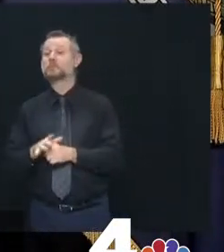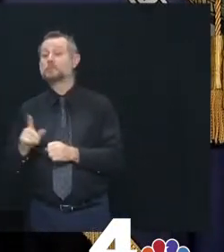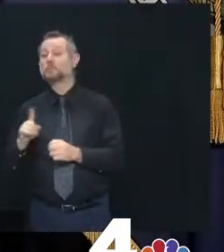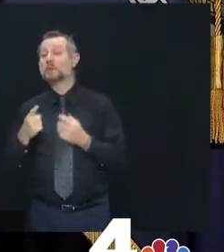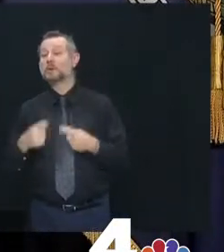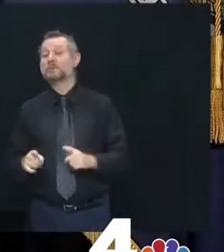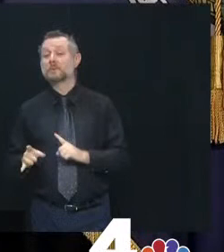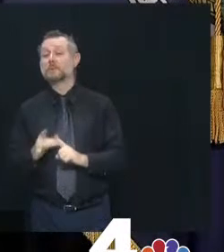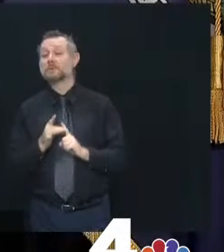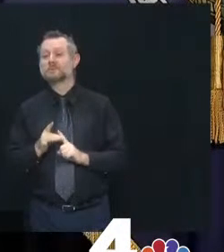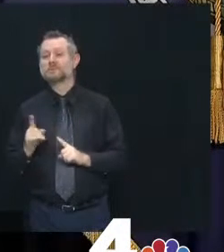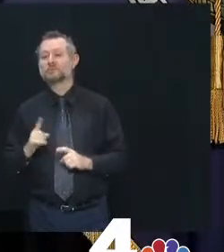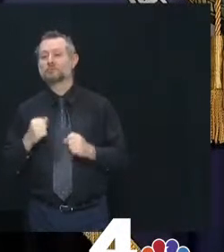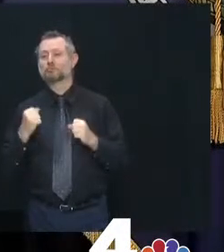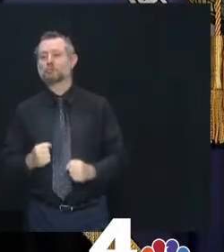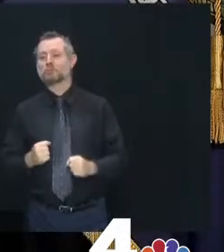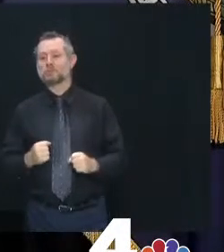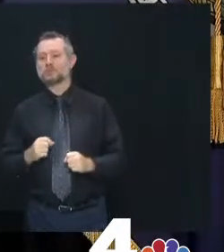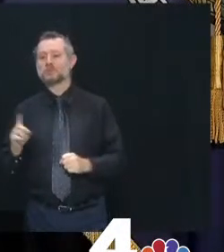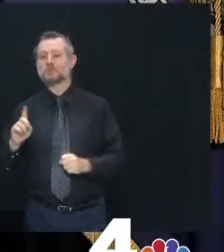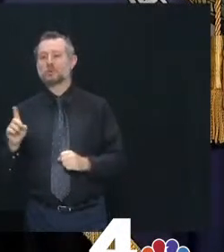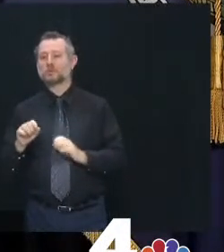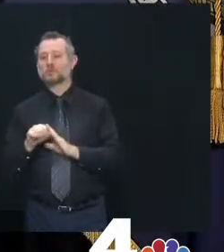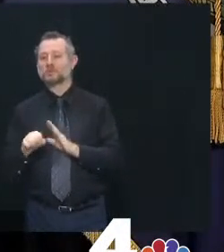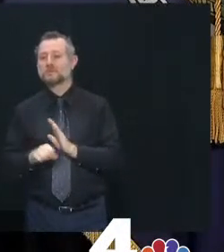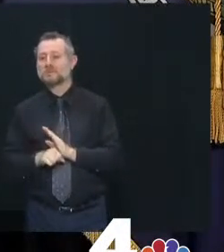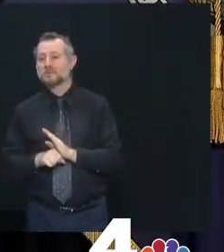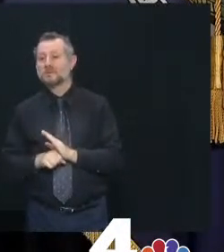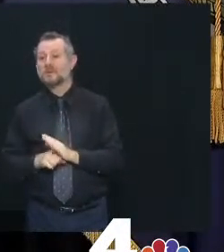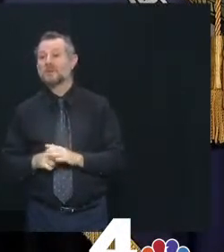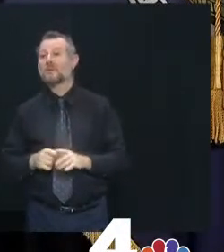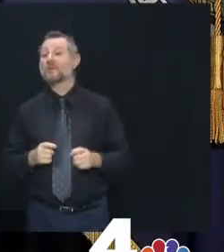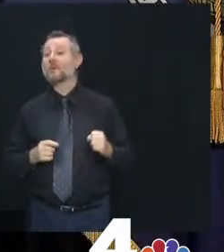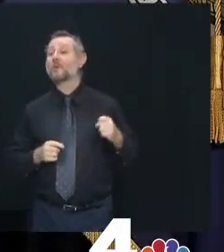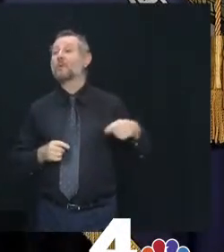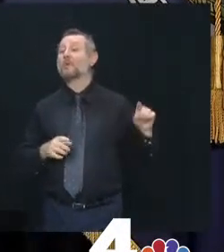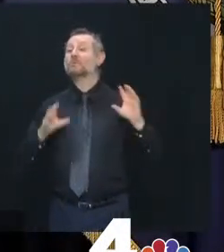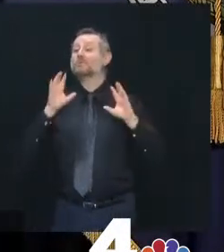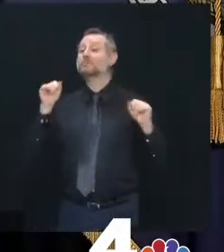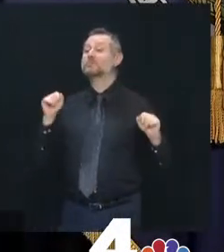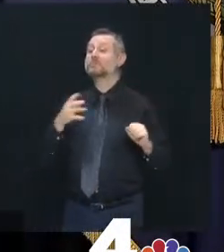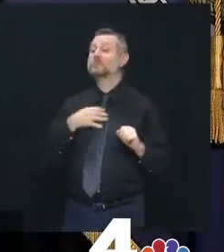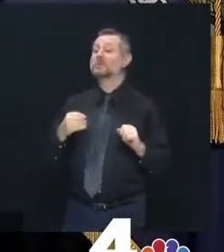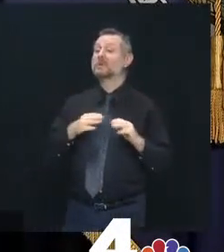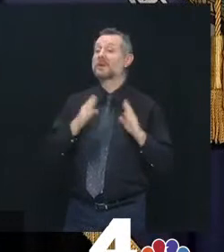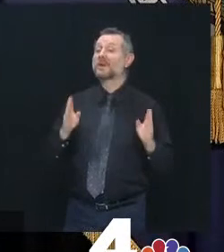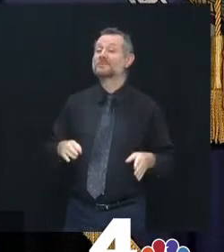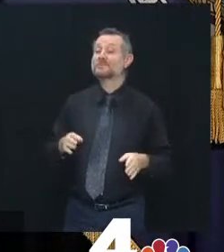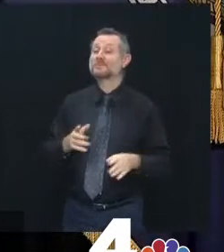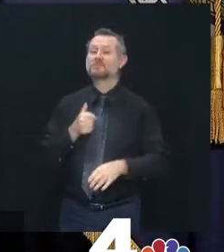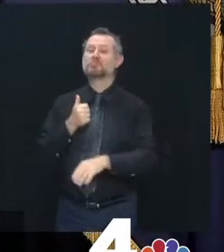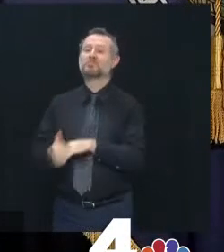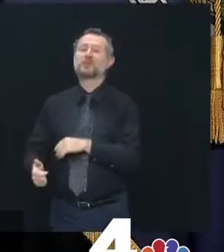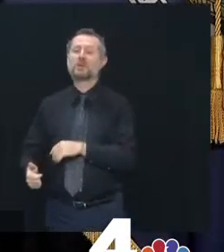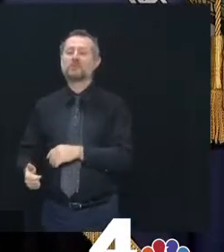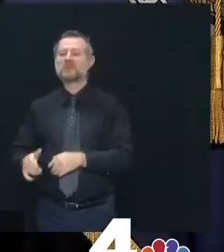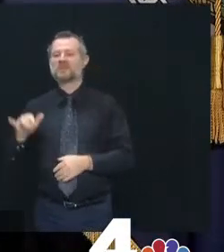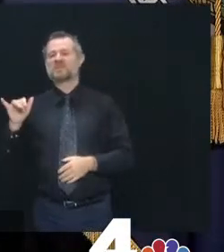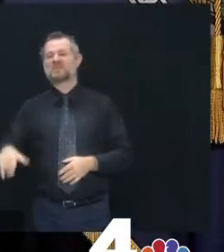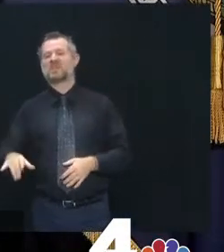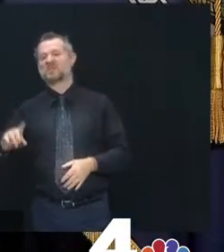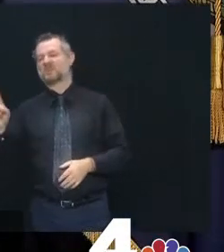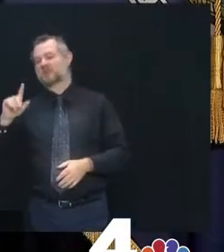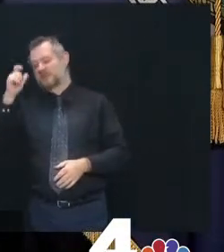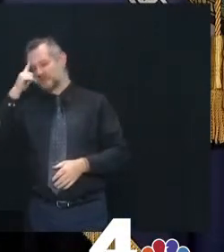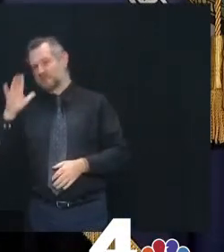their response was, this is a Democratic state problem. It's a Democratic governor problem because the Democratic governors are in